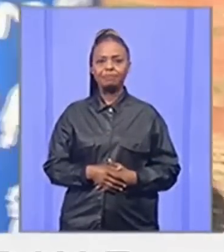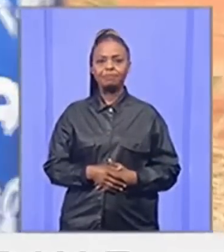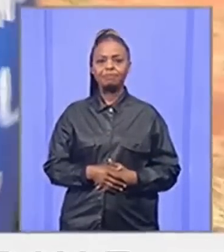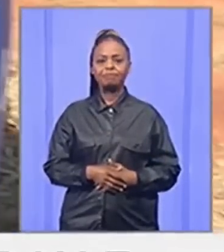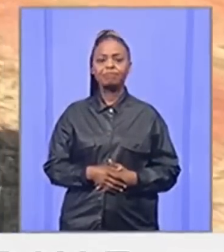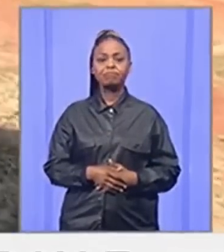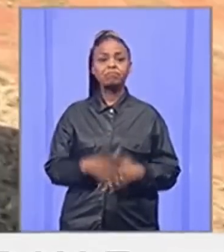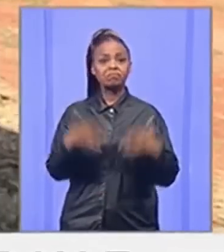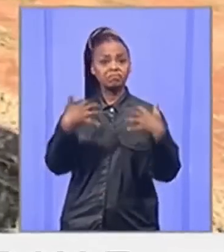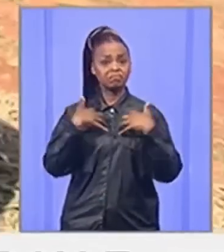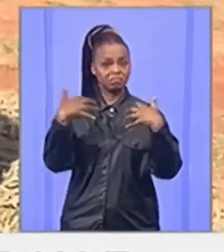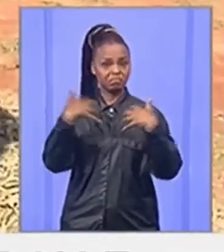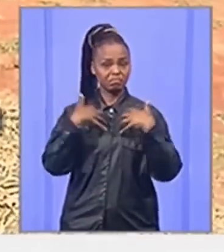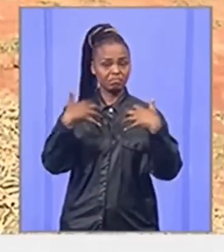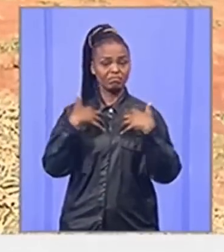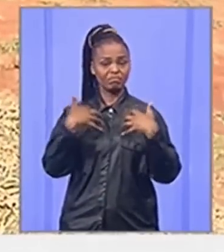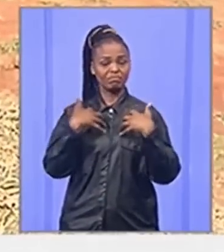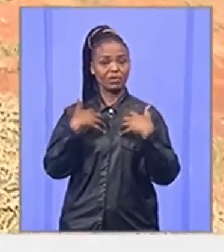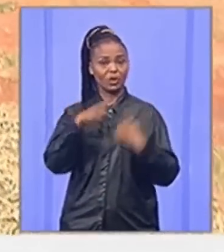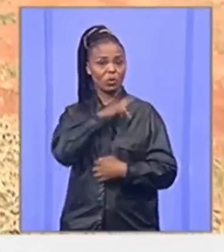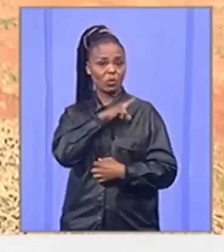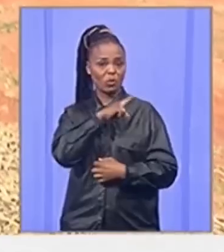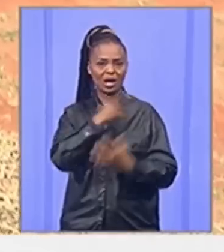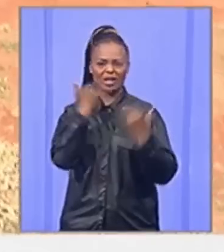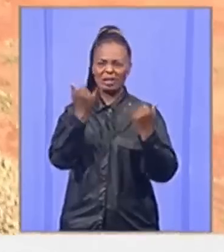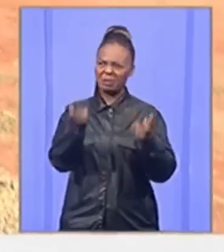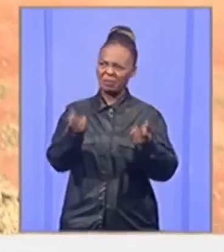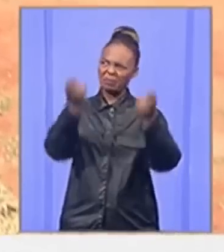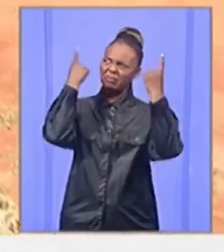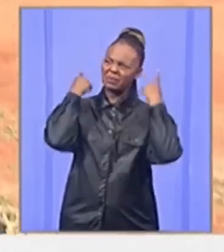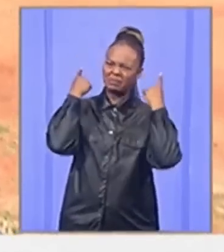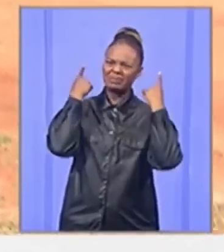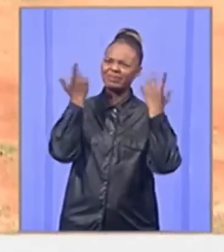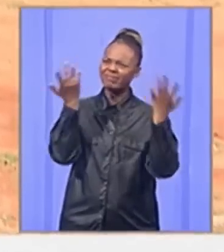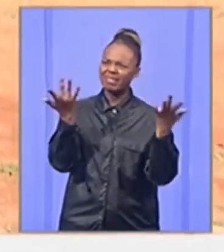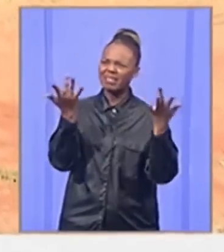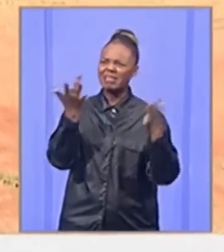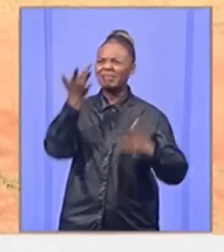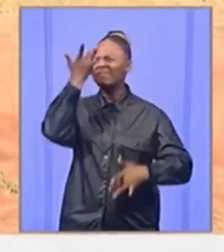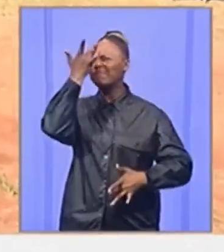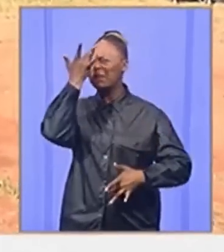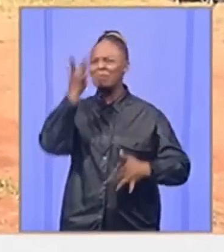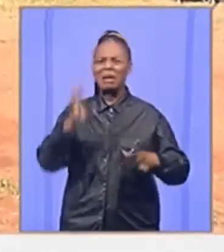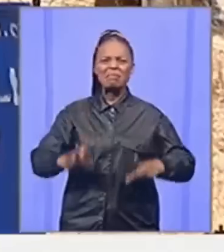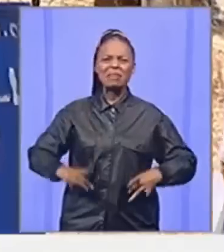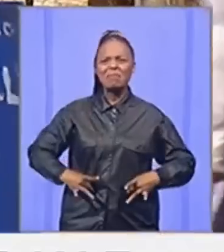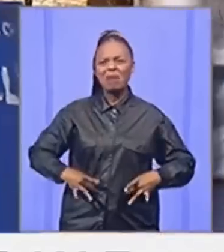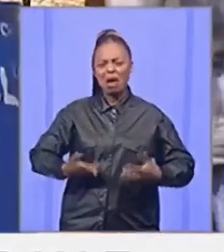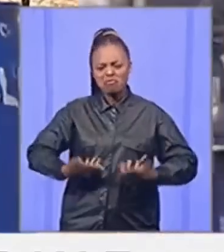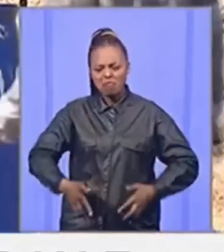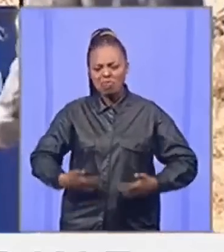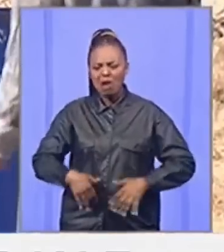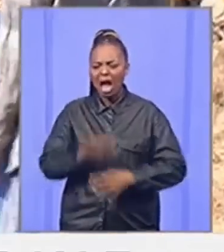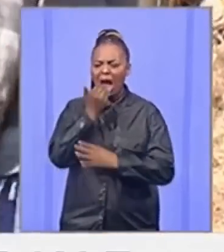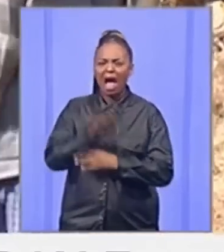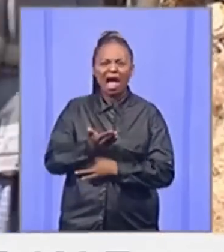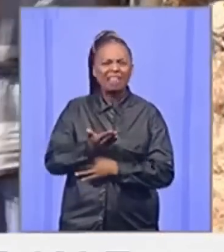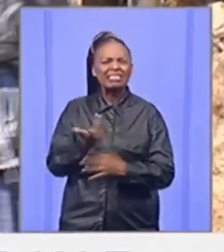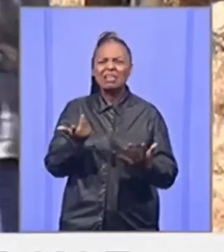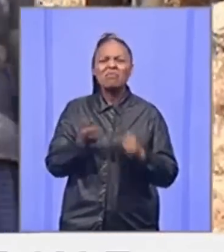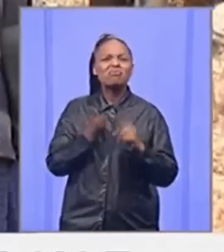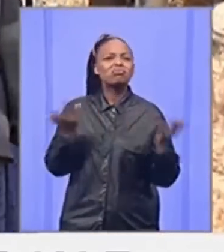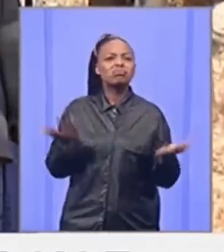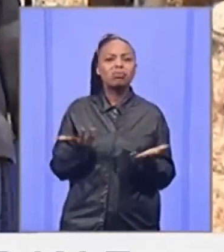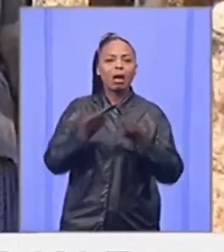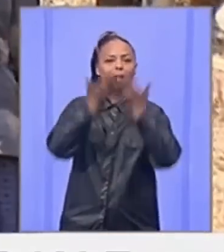Maemo a hlobaetsa ka ge lebjale go sa kwešišege gore mothopo wo wa cholera o tswa kae le ge go lebjalo